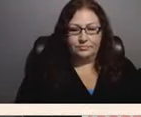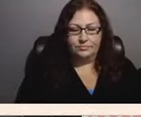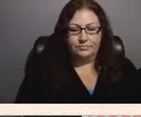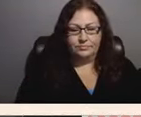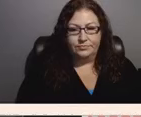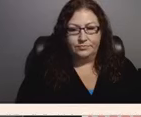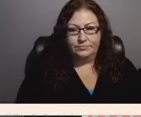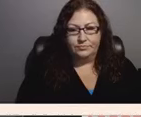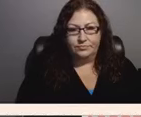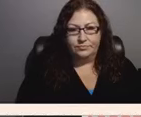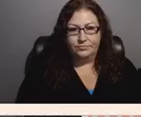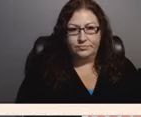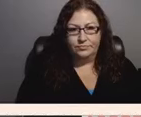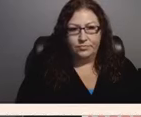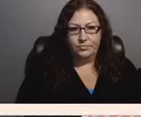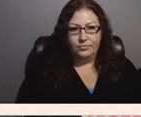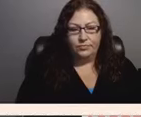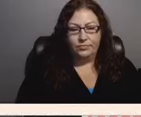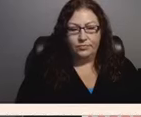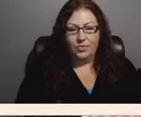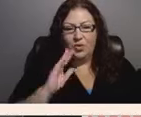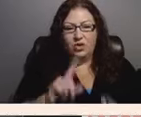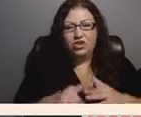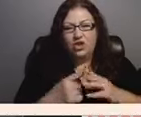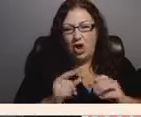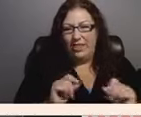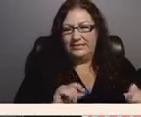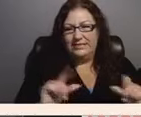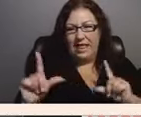we'll start the slides.